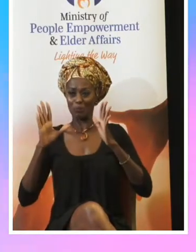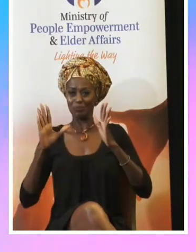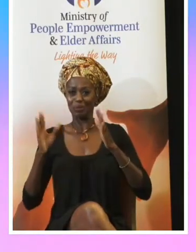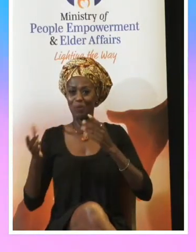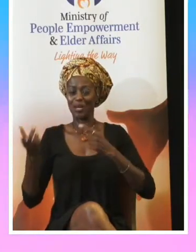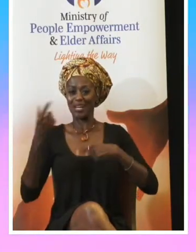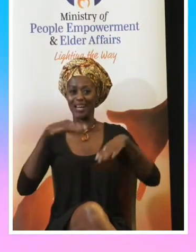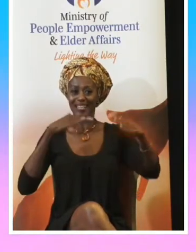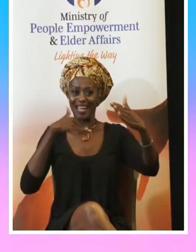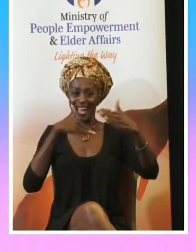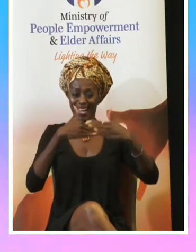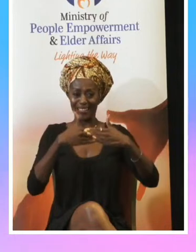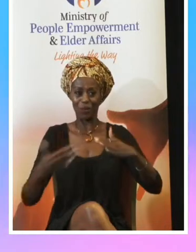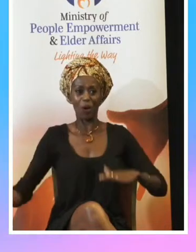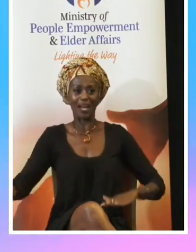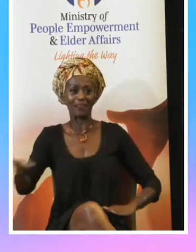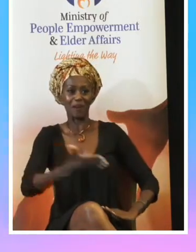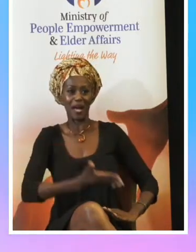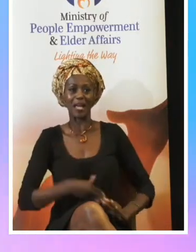Ms. Dion Watson,